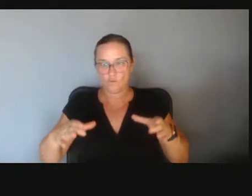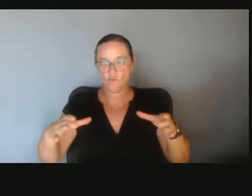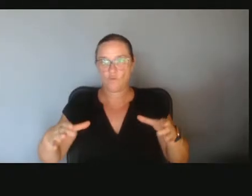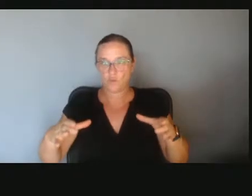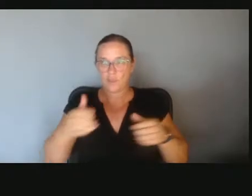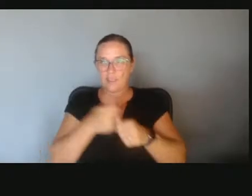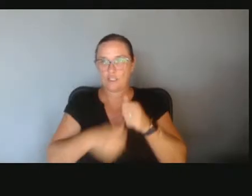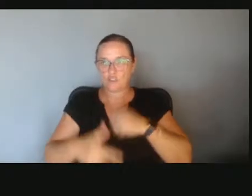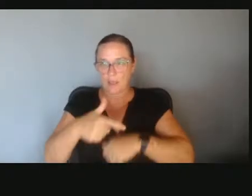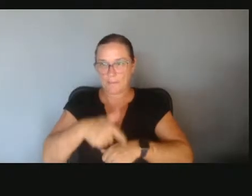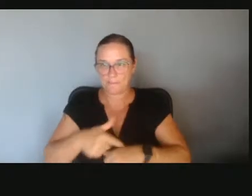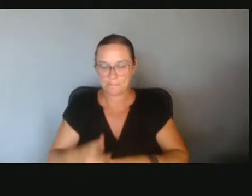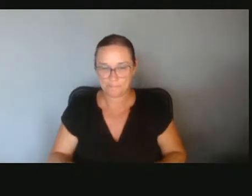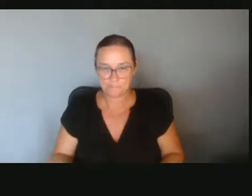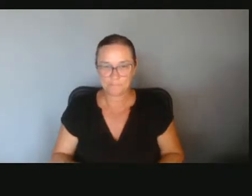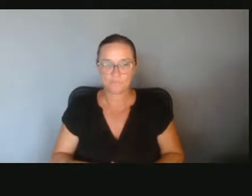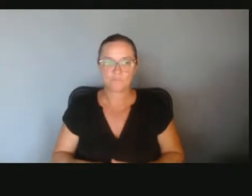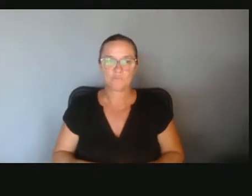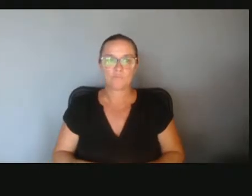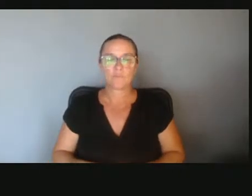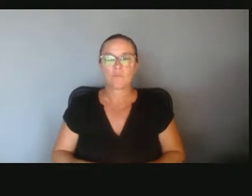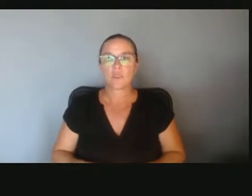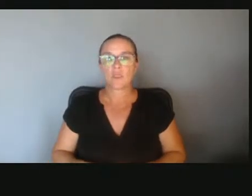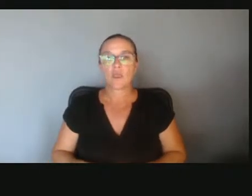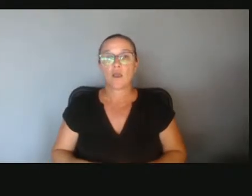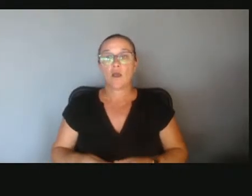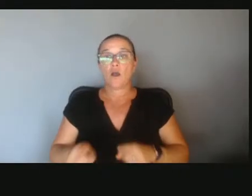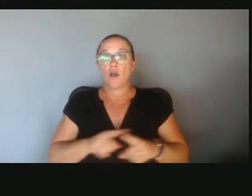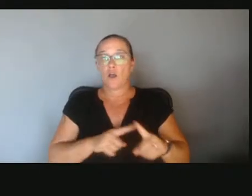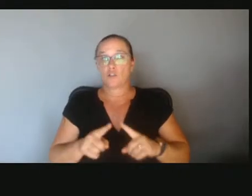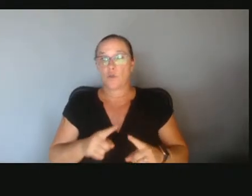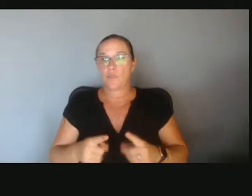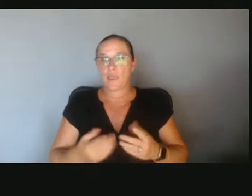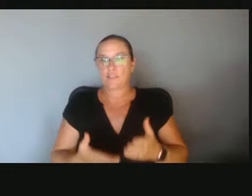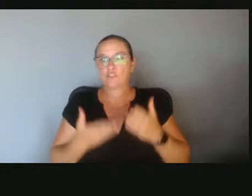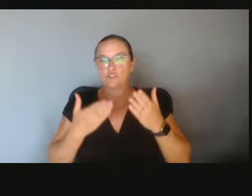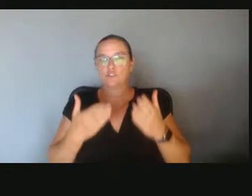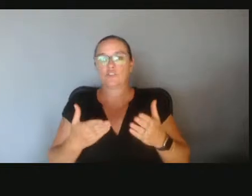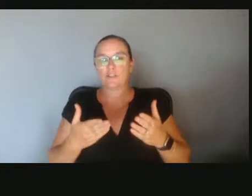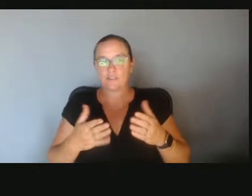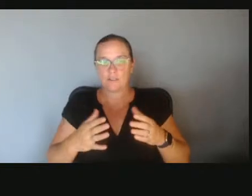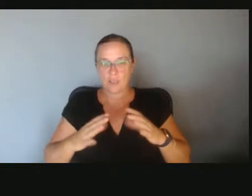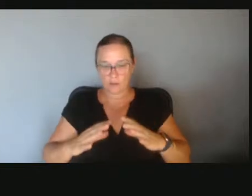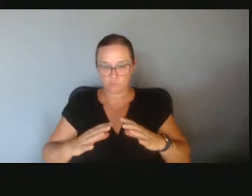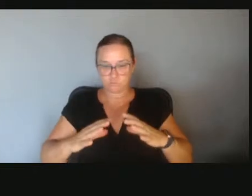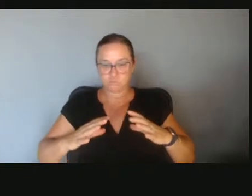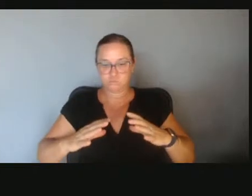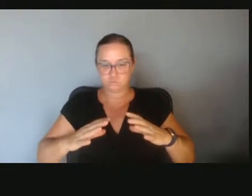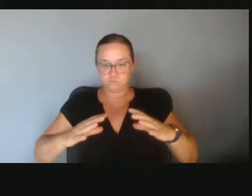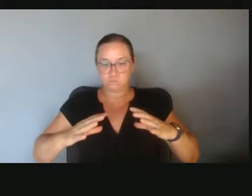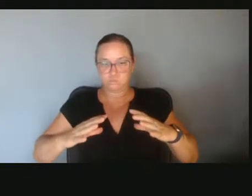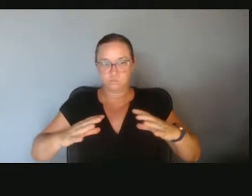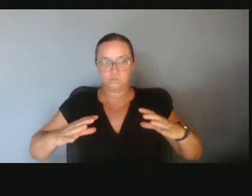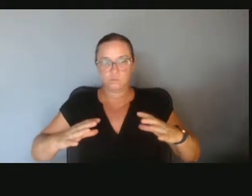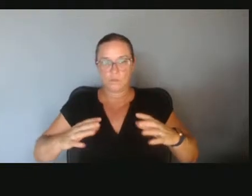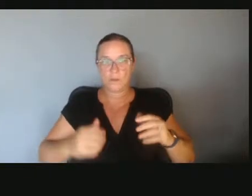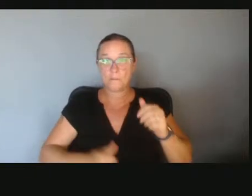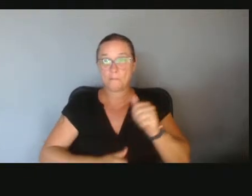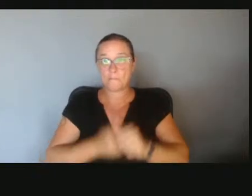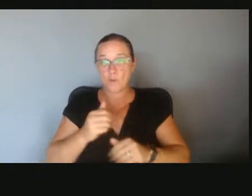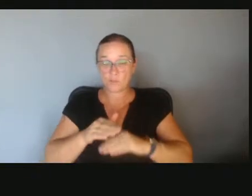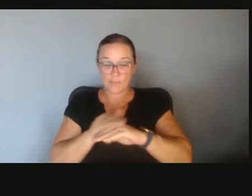each time. Right? And so that's also suggesting that the summit is spreading, even though most of the summit stations are not